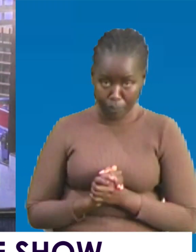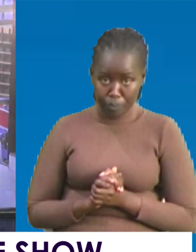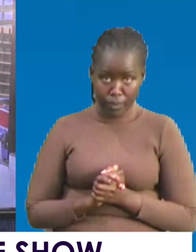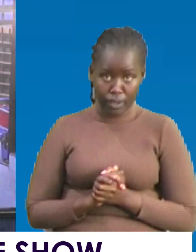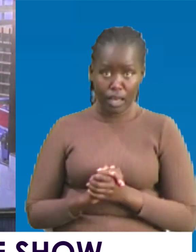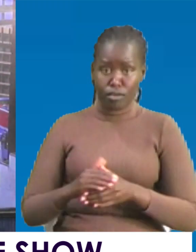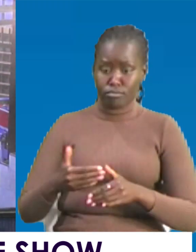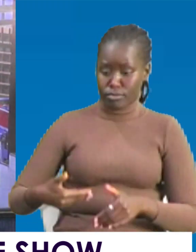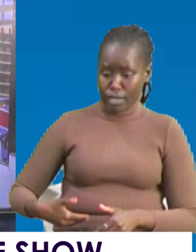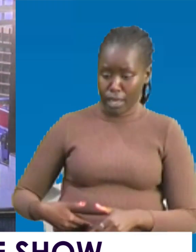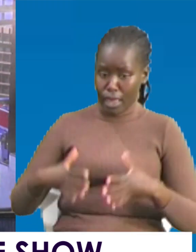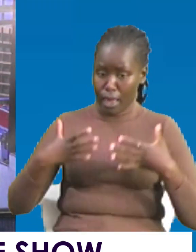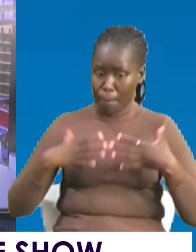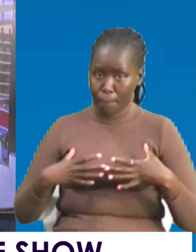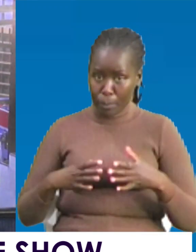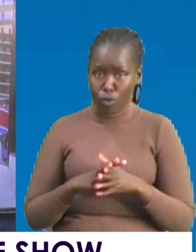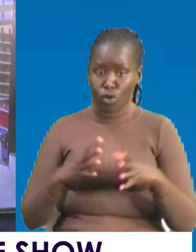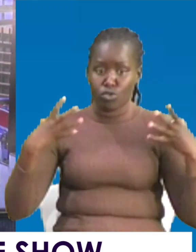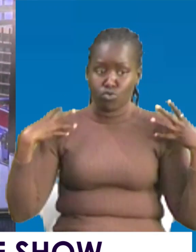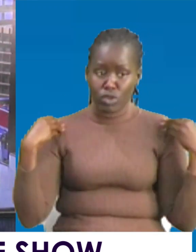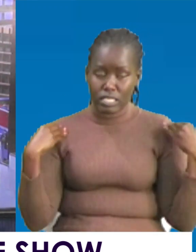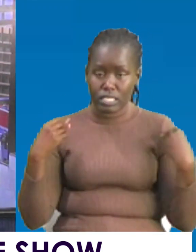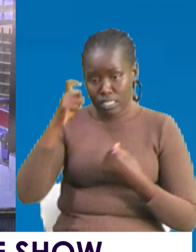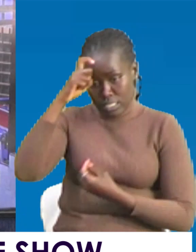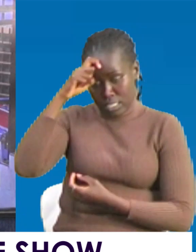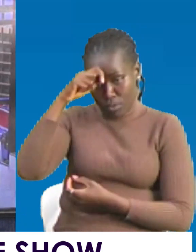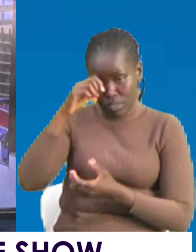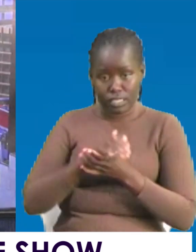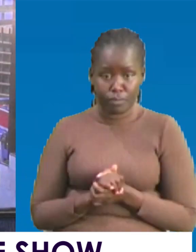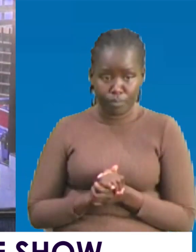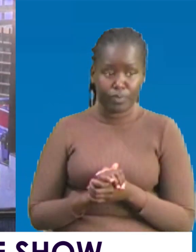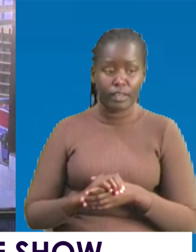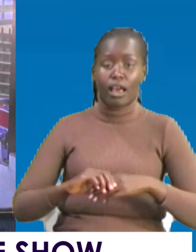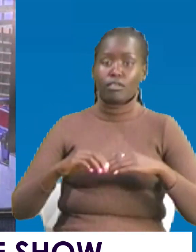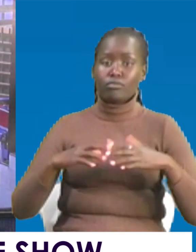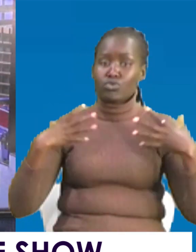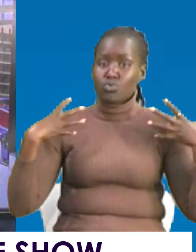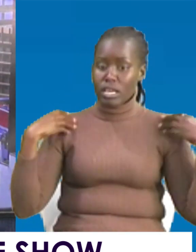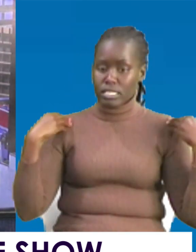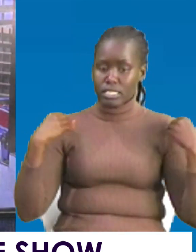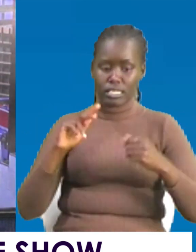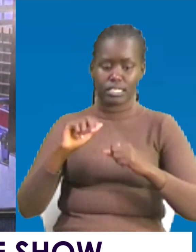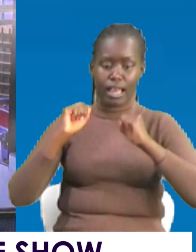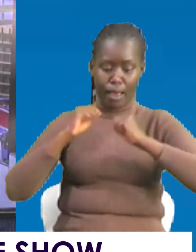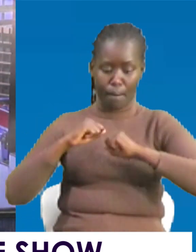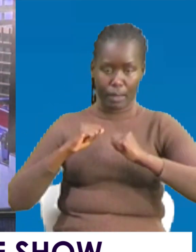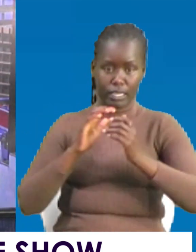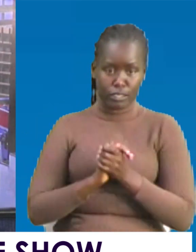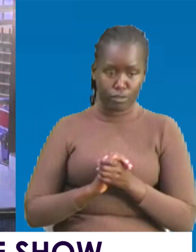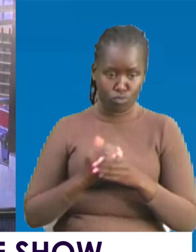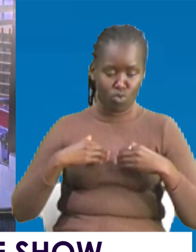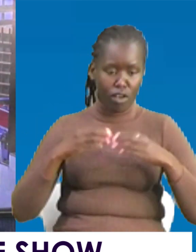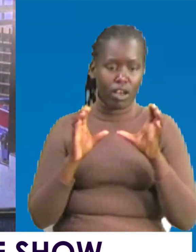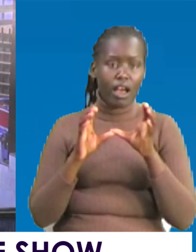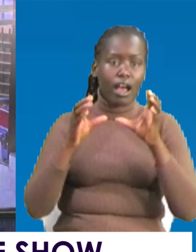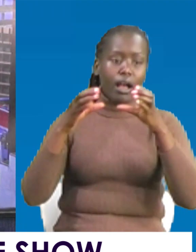people, resilience to exercise their genius, resilience to exercise their potential, to come up with companies,